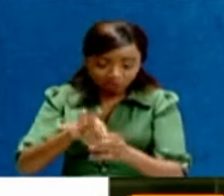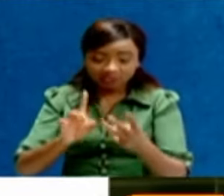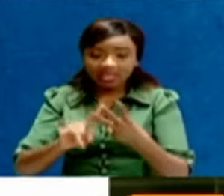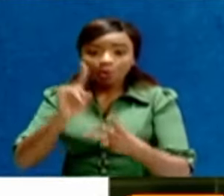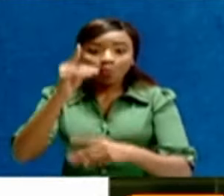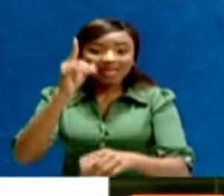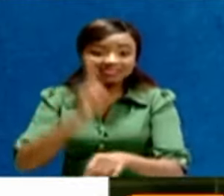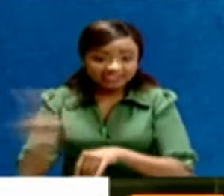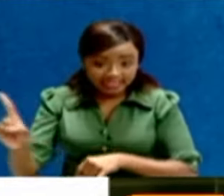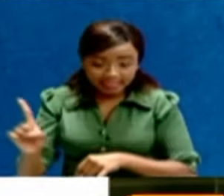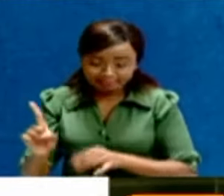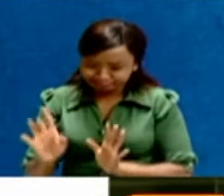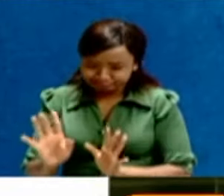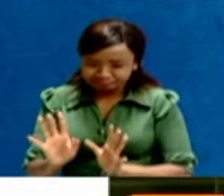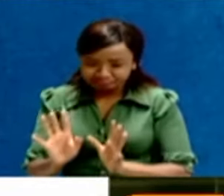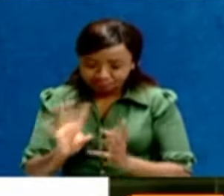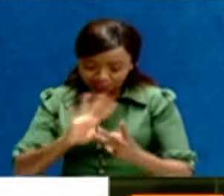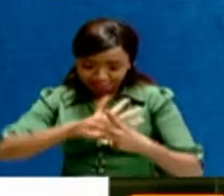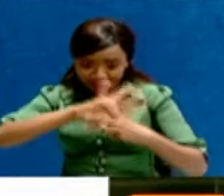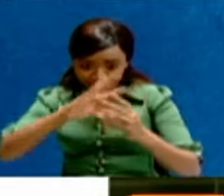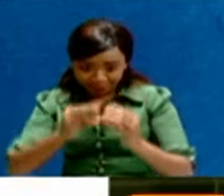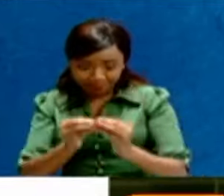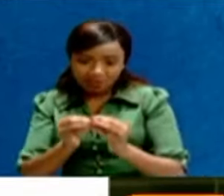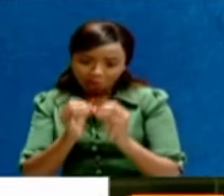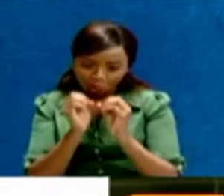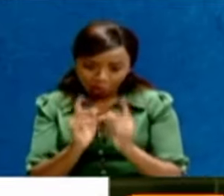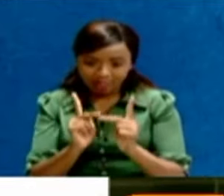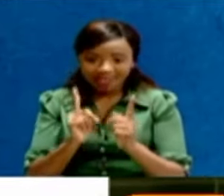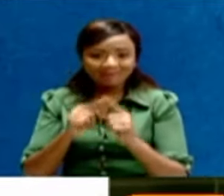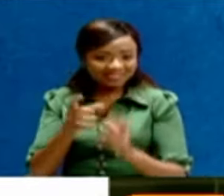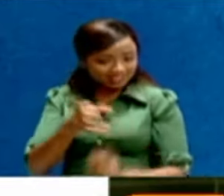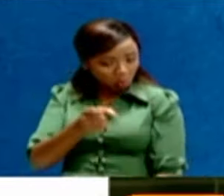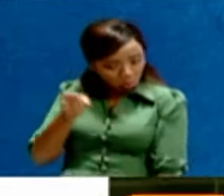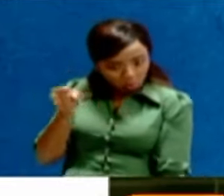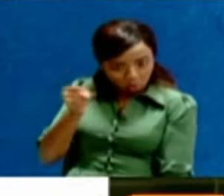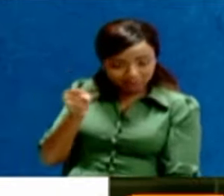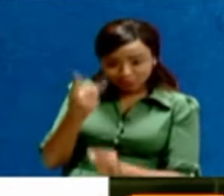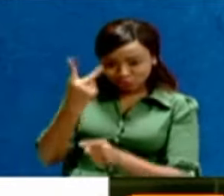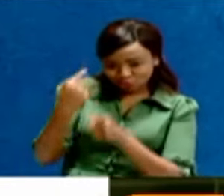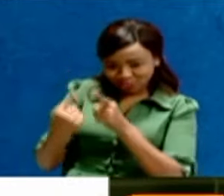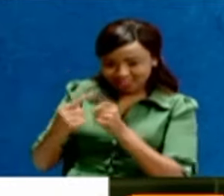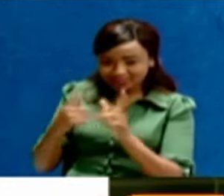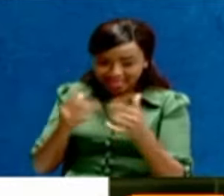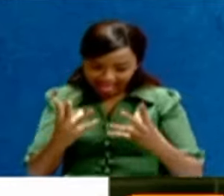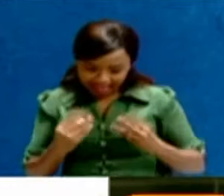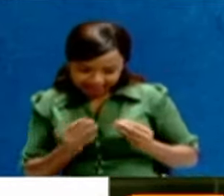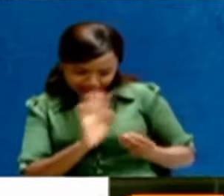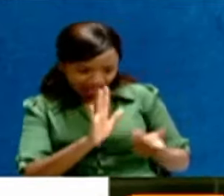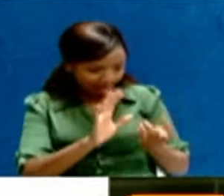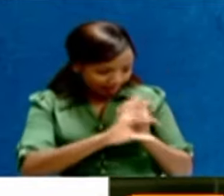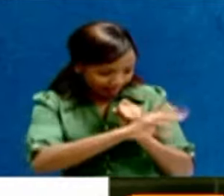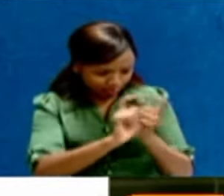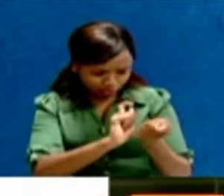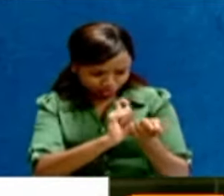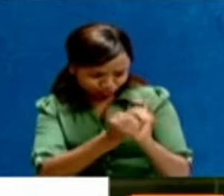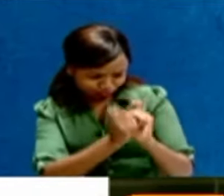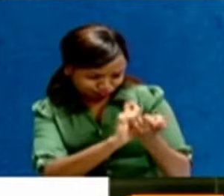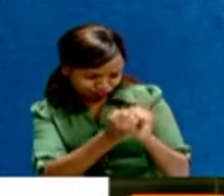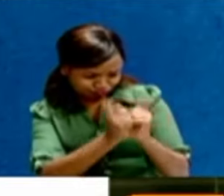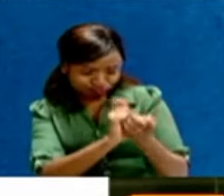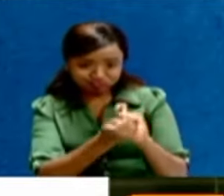but we give it 2 years suspension so that we allow counties to adjust.